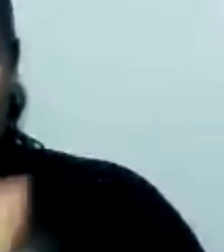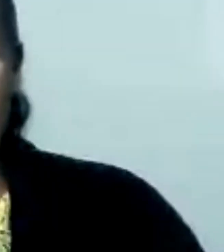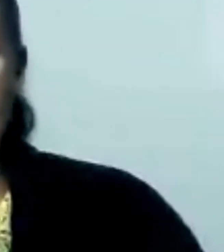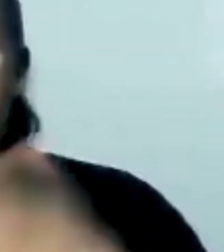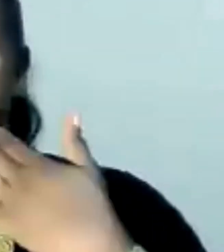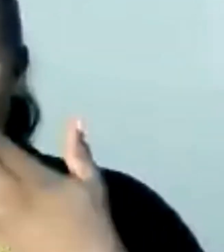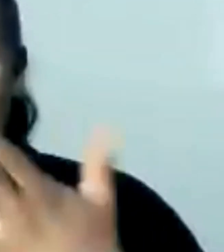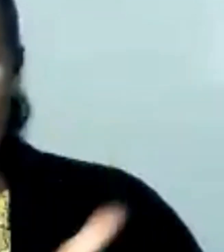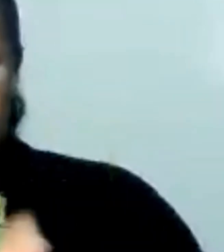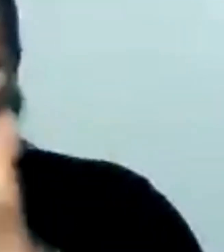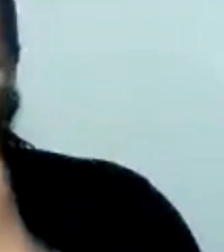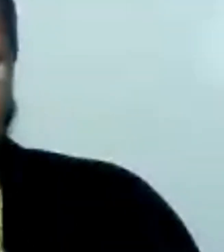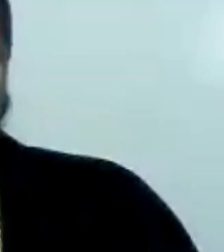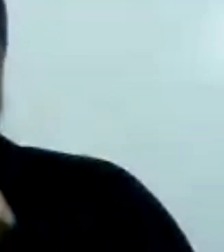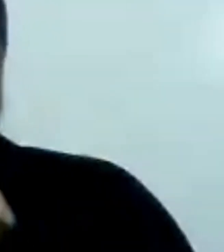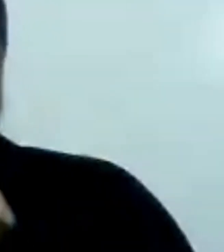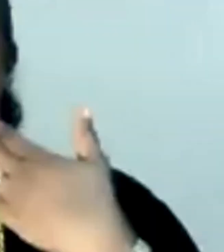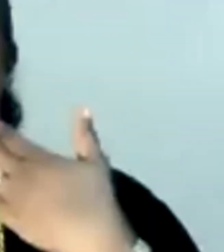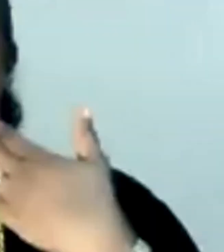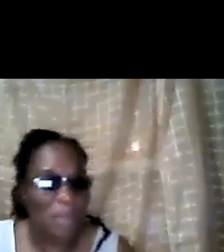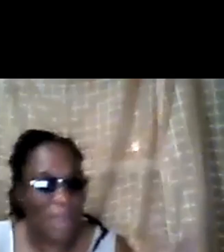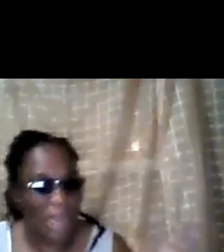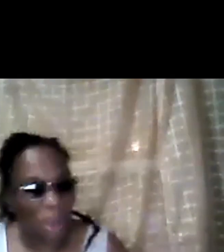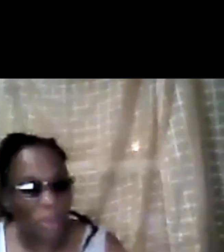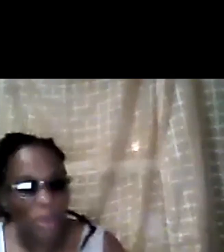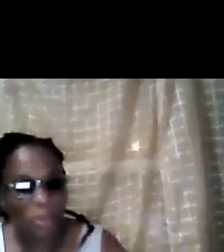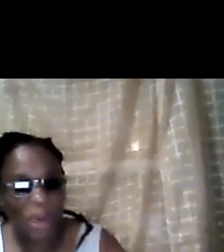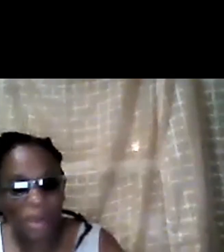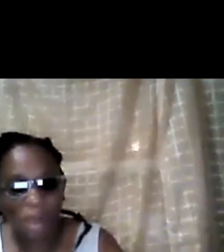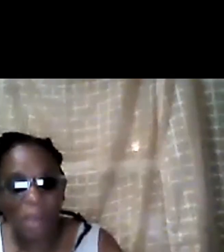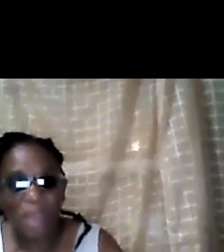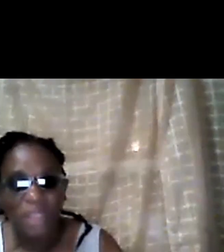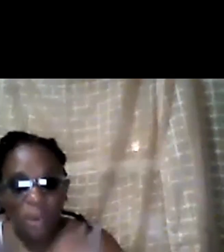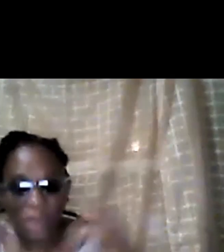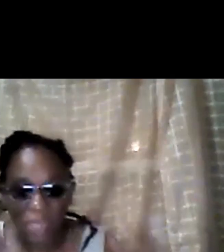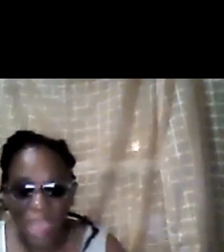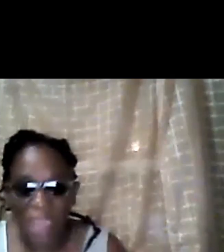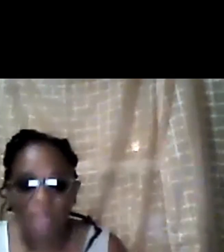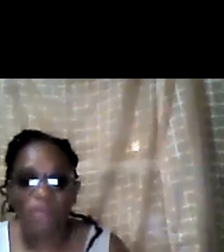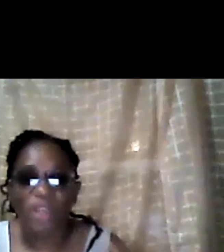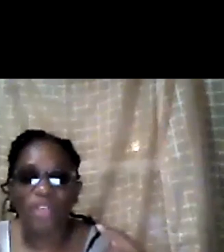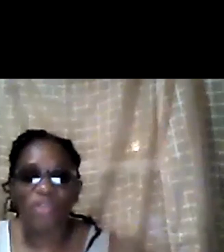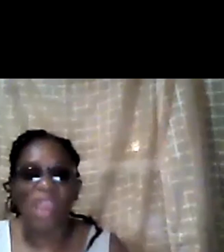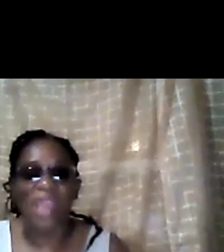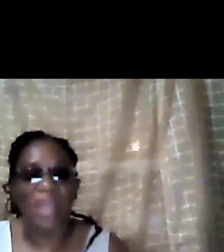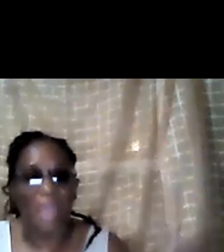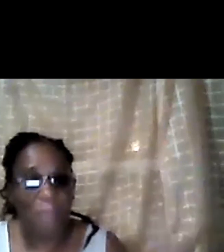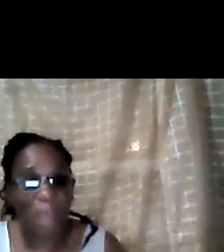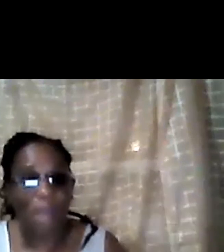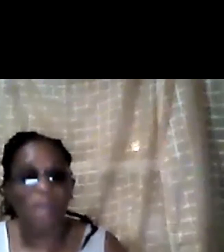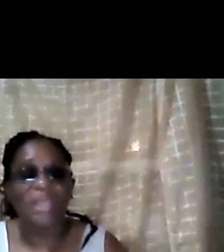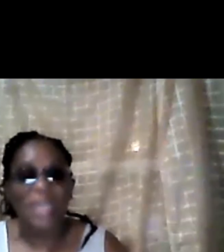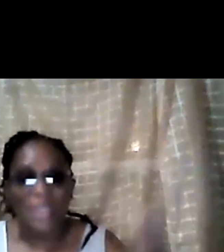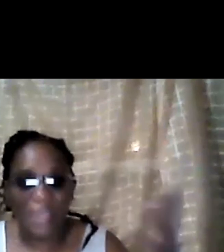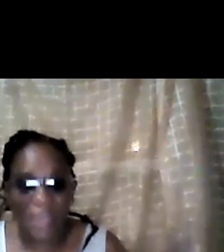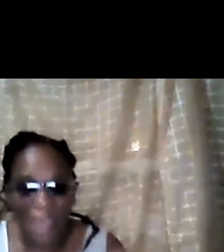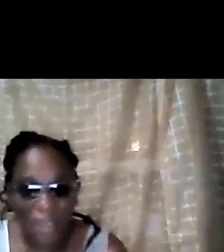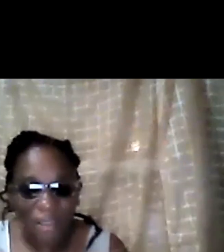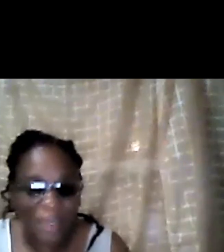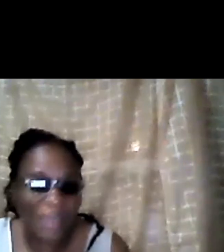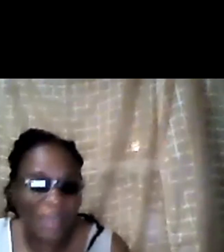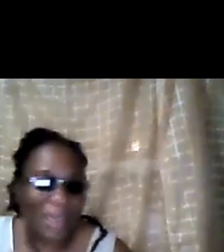us. He didn't get to do the welcome. He had a computer breakdown, but I still want to thank you for trying to get back on to